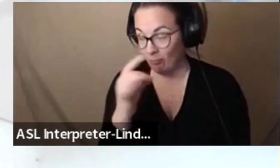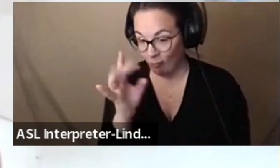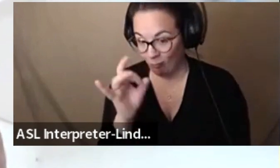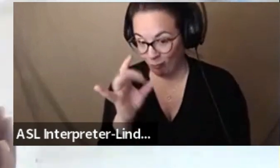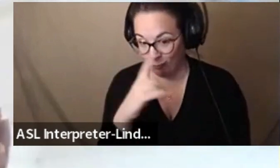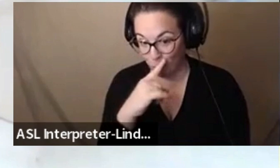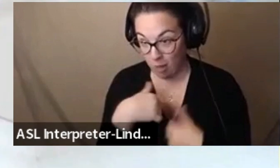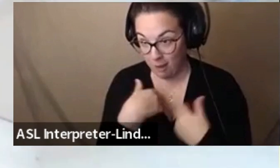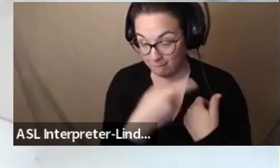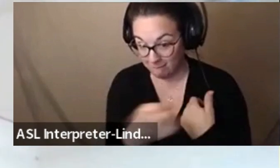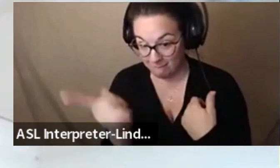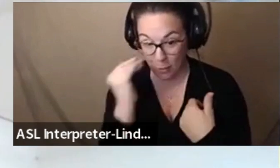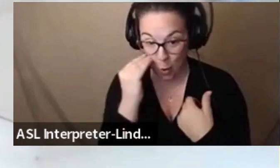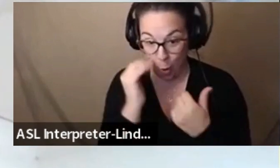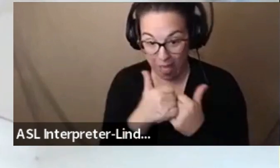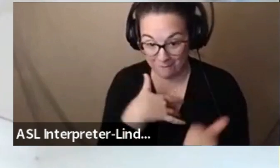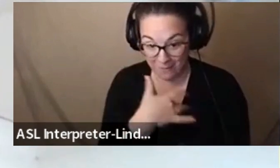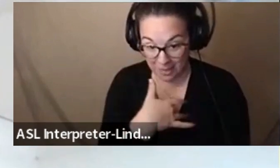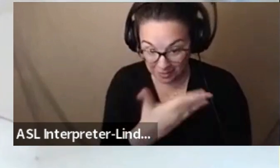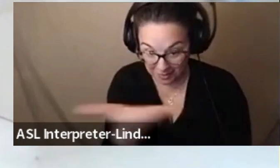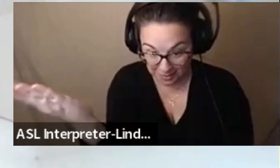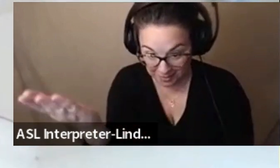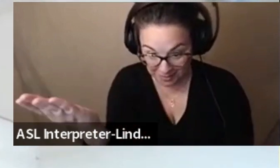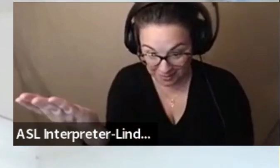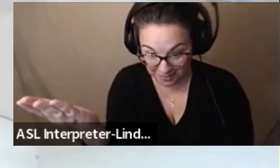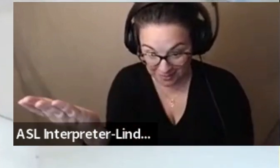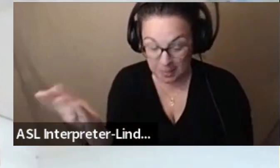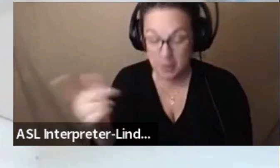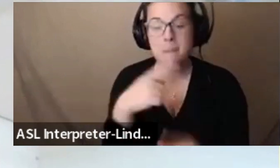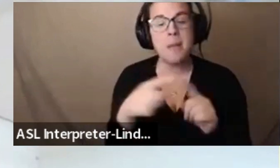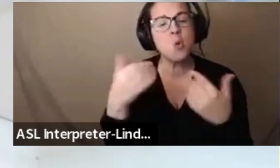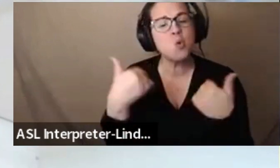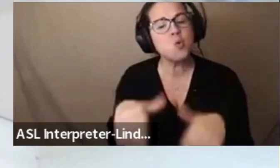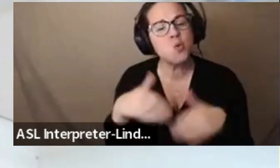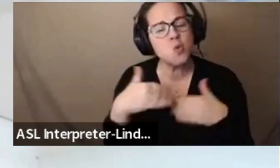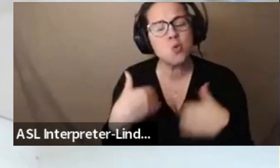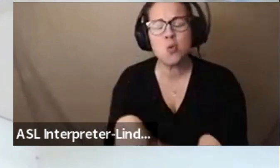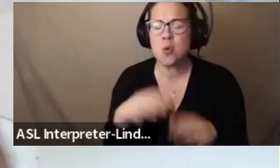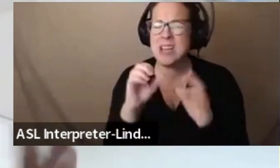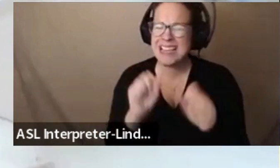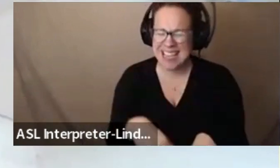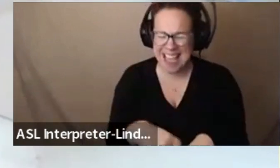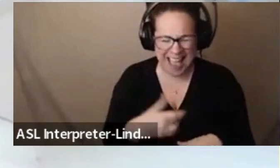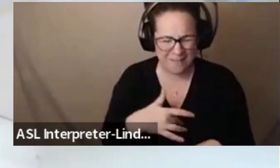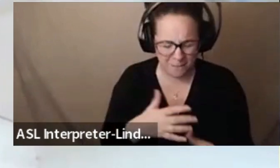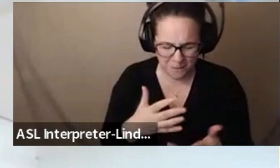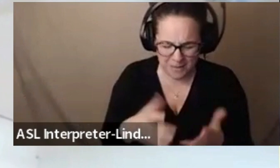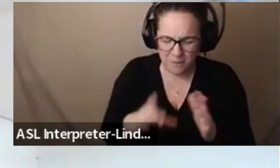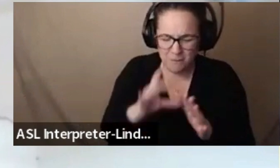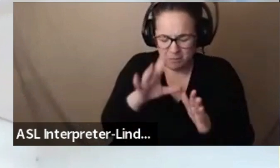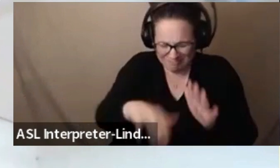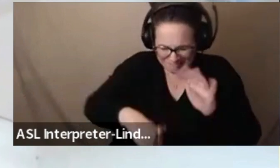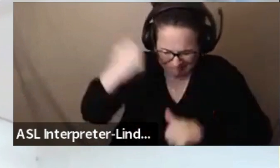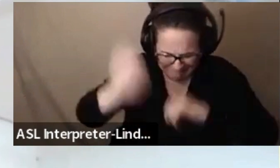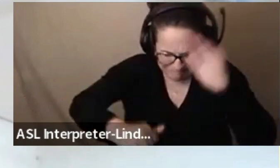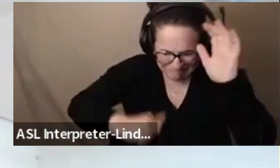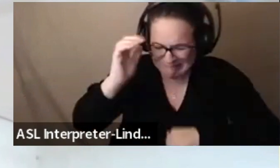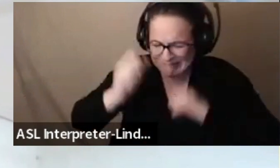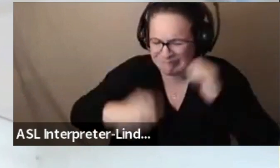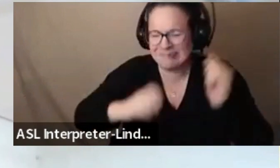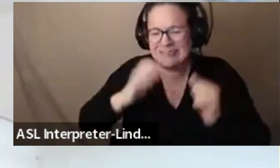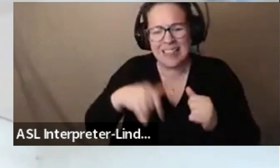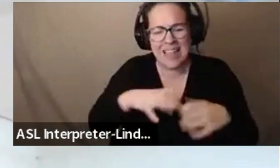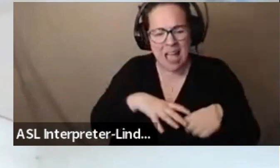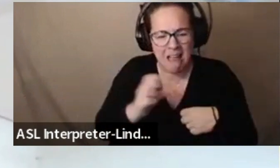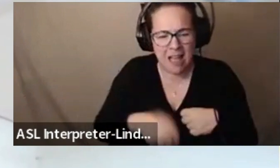I mean, but they can be played equally for laughs and for pathos. It's so rich. And again, it's